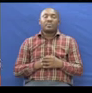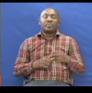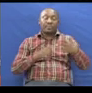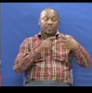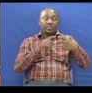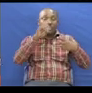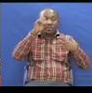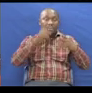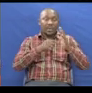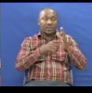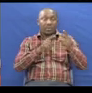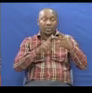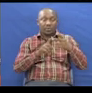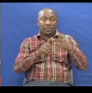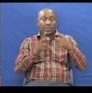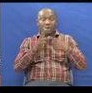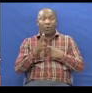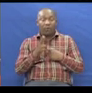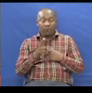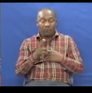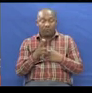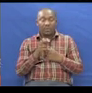Example 2. Solve